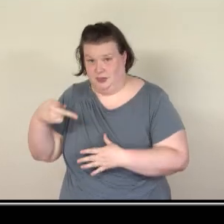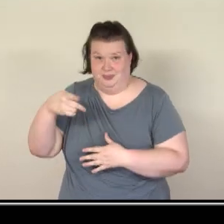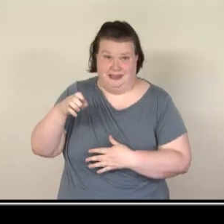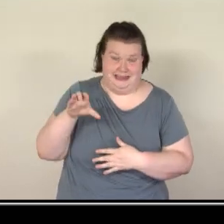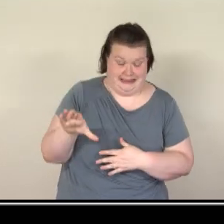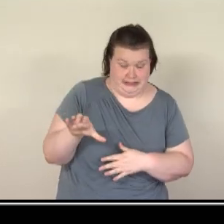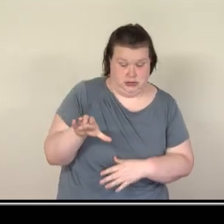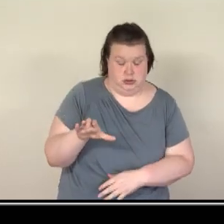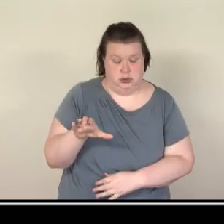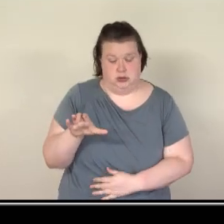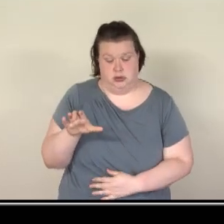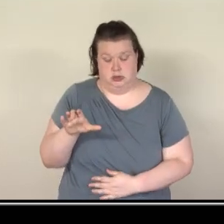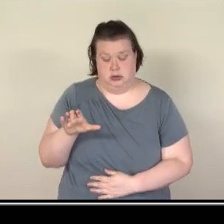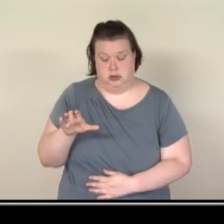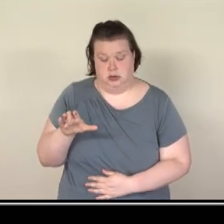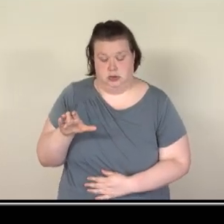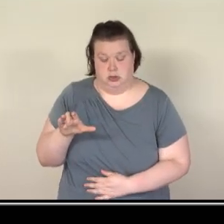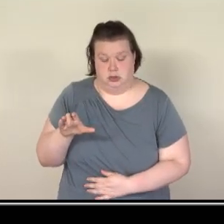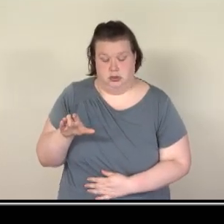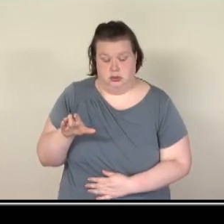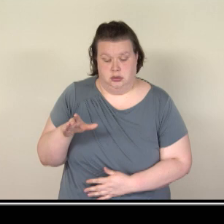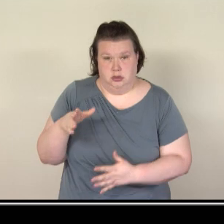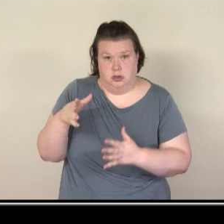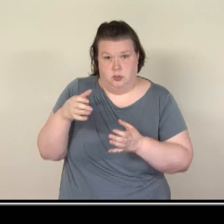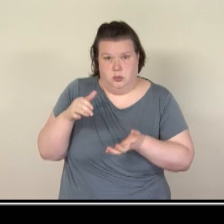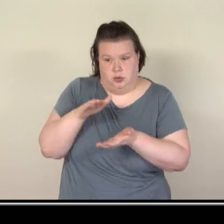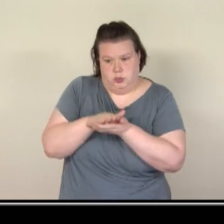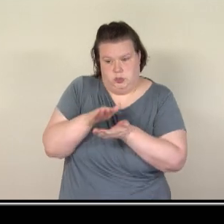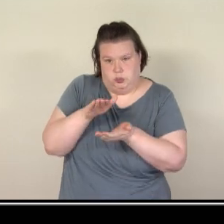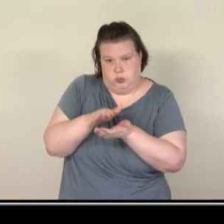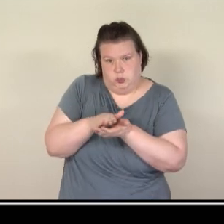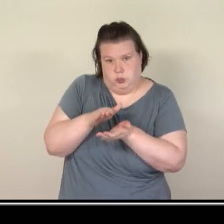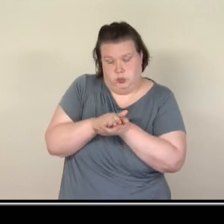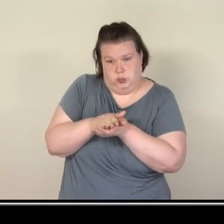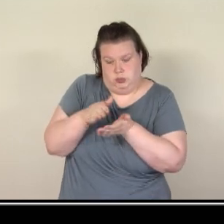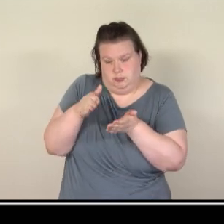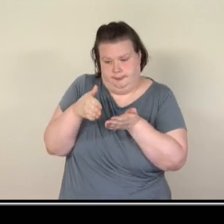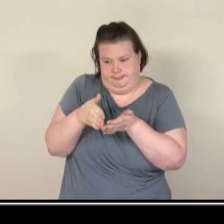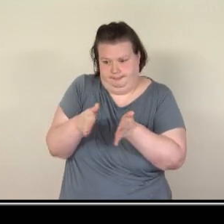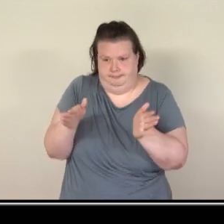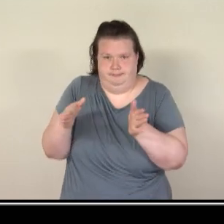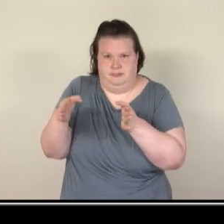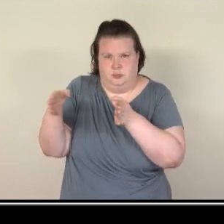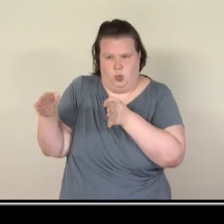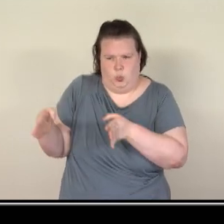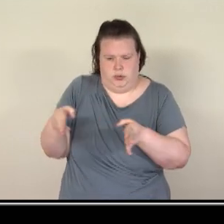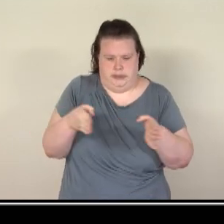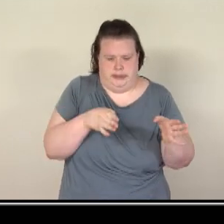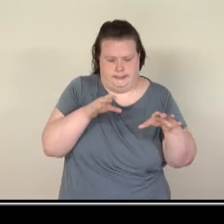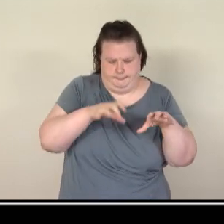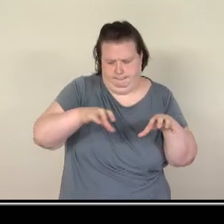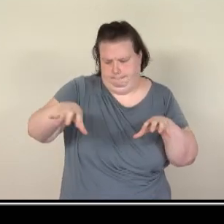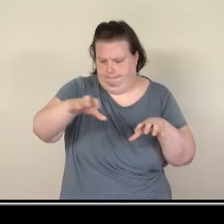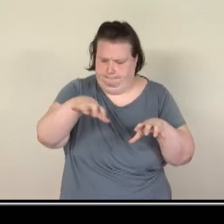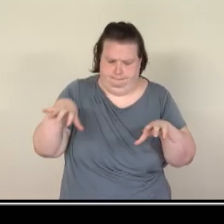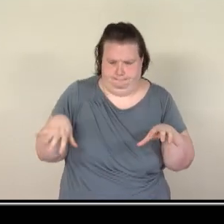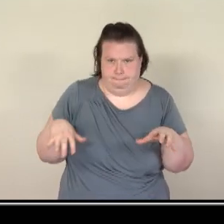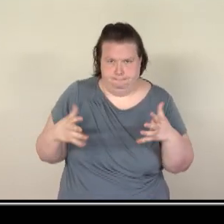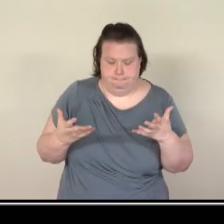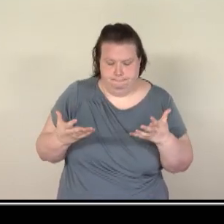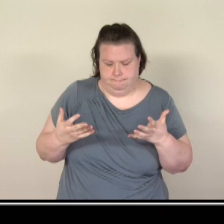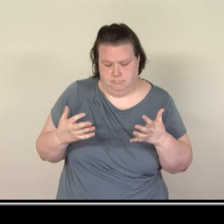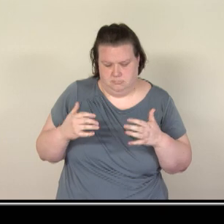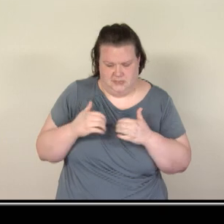PEC was how we want the organization of the school overall to work. And really what came out of